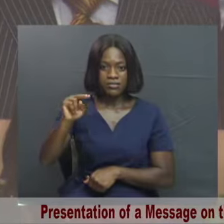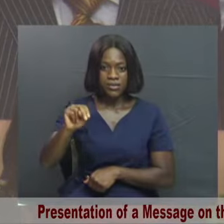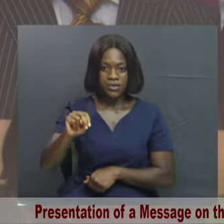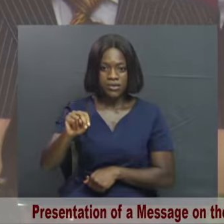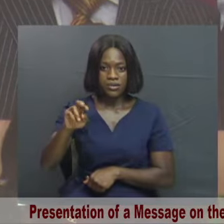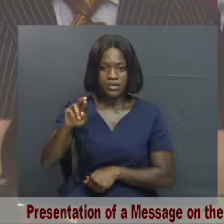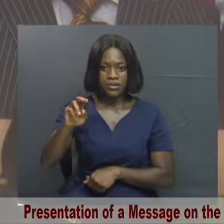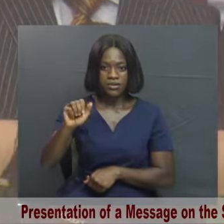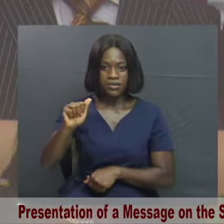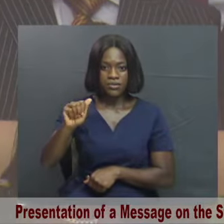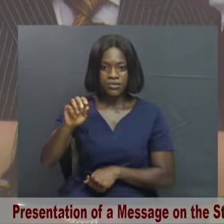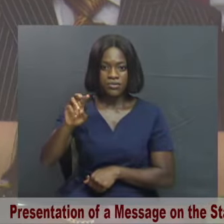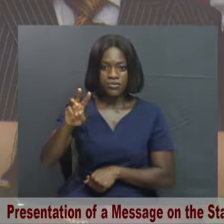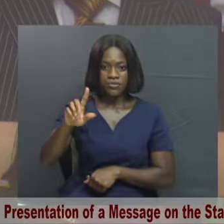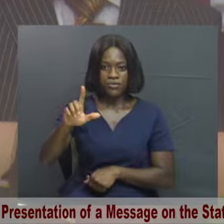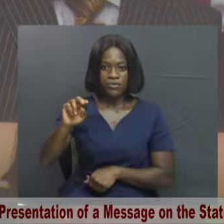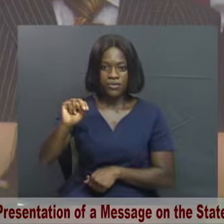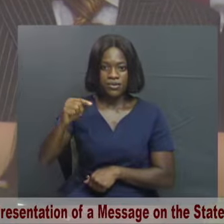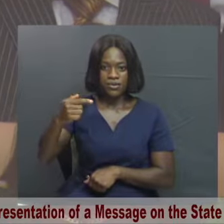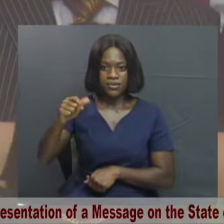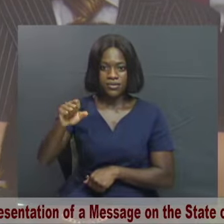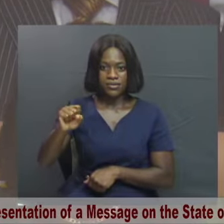Rollins the